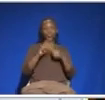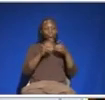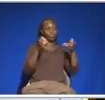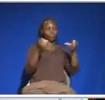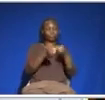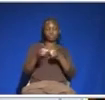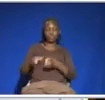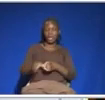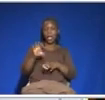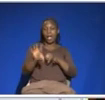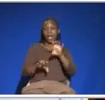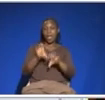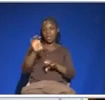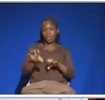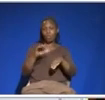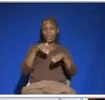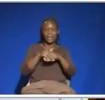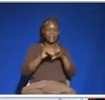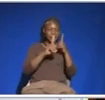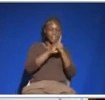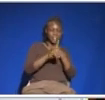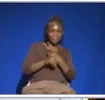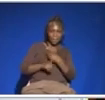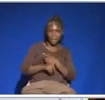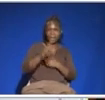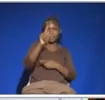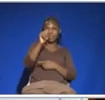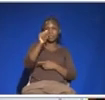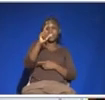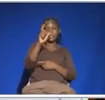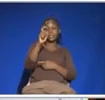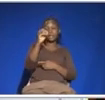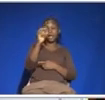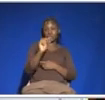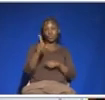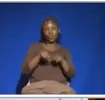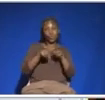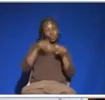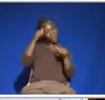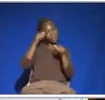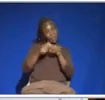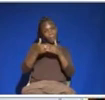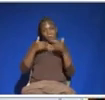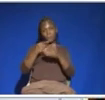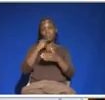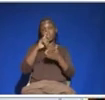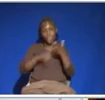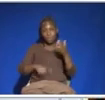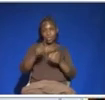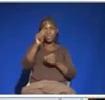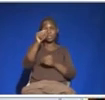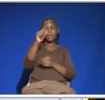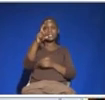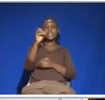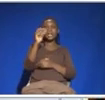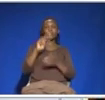classify animals in different taxons. Remember I said, a taxon is just a